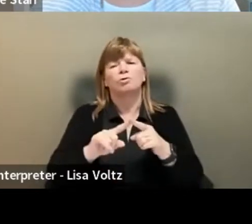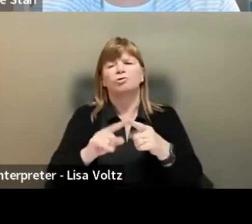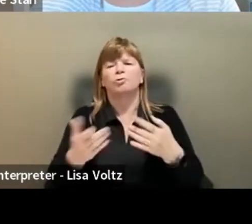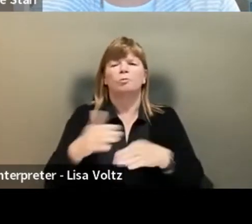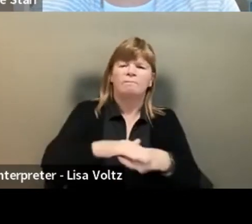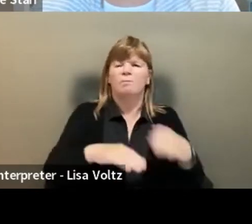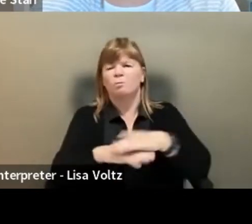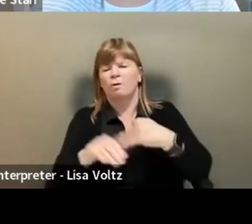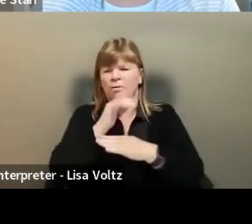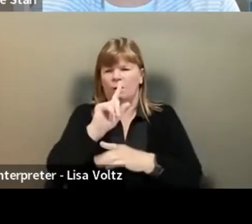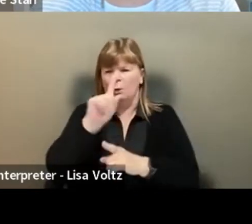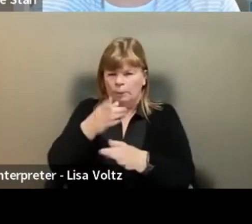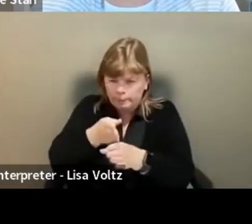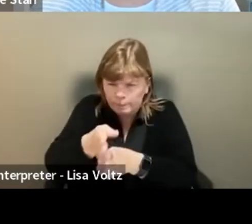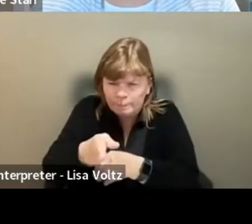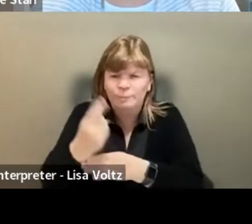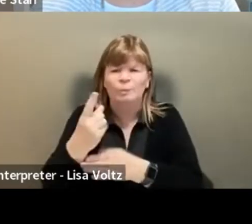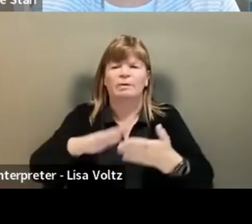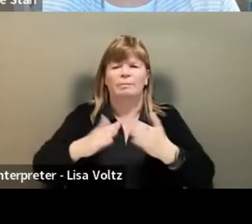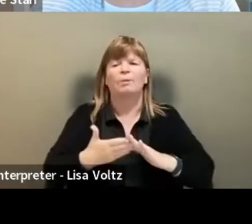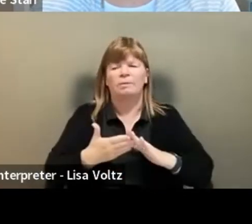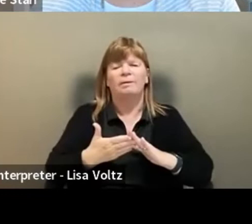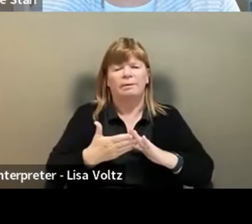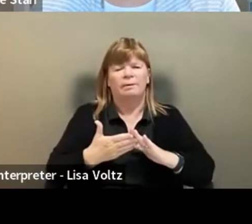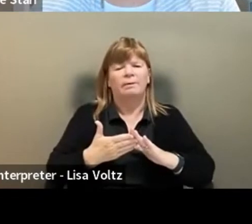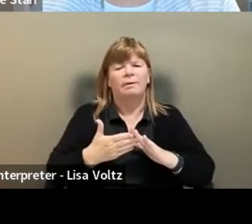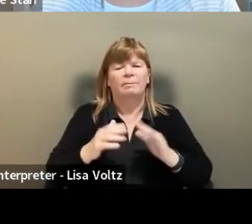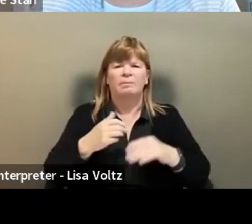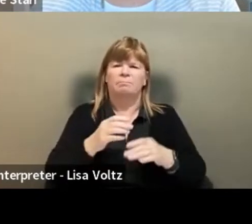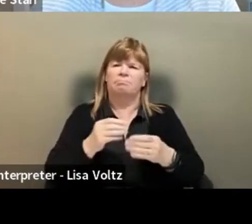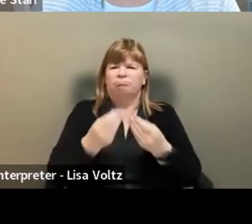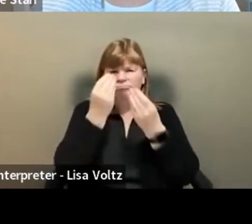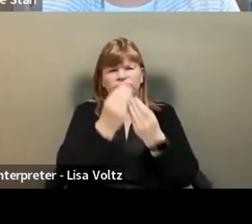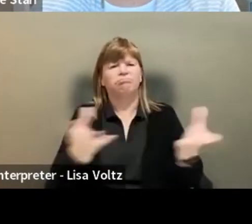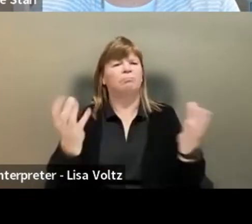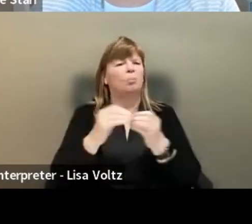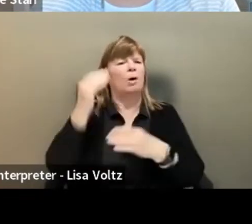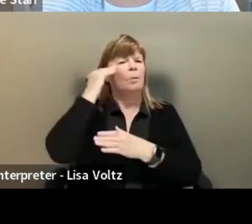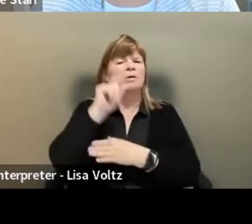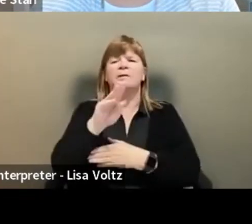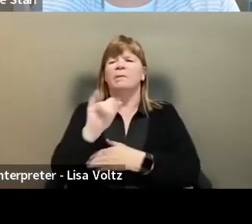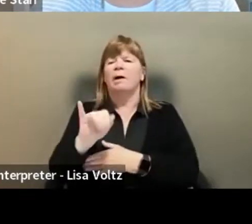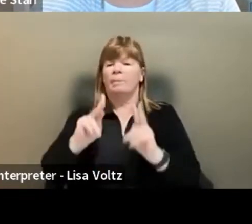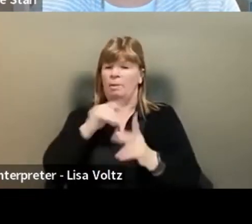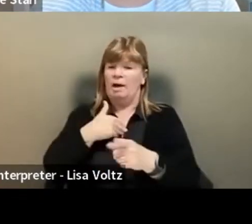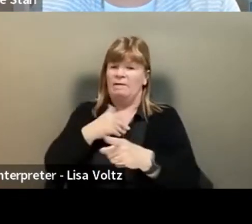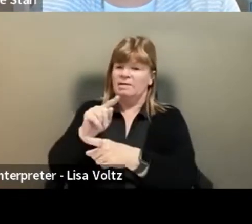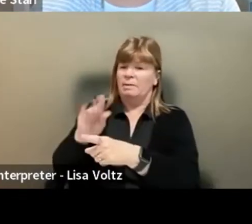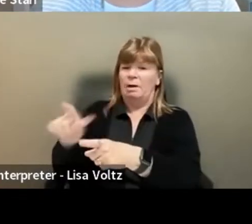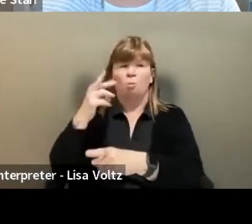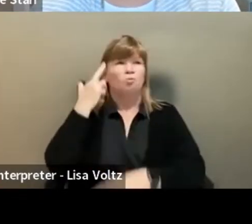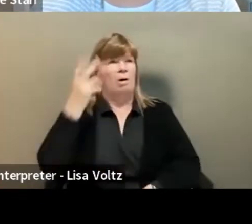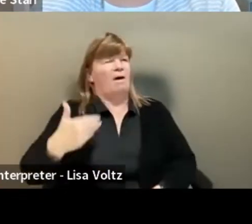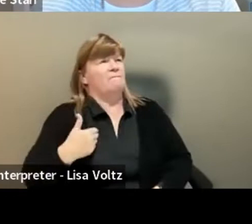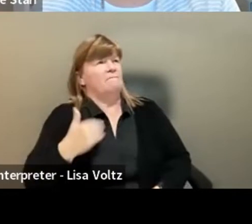related, not just stay in your own community, but to increase awareness about TBI to people who may have a TBI, they don't even know they have it. I mean,